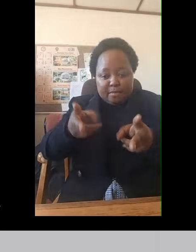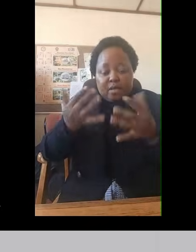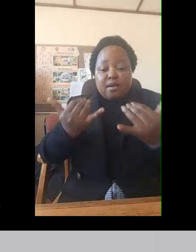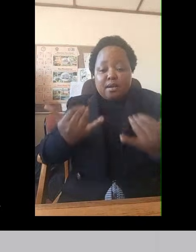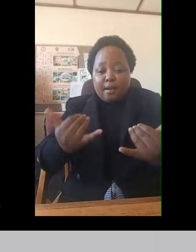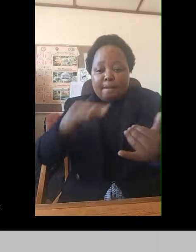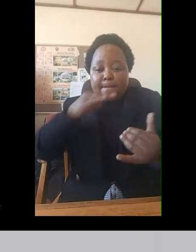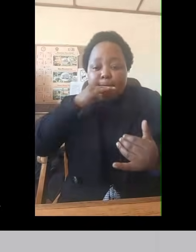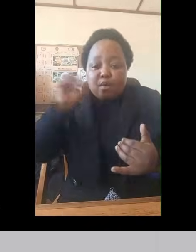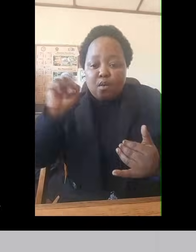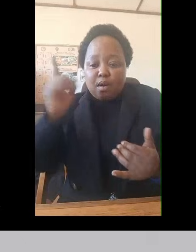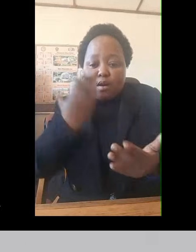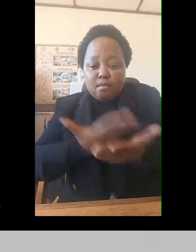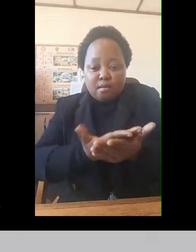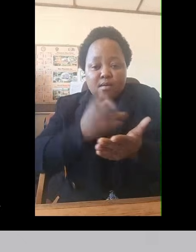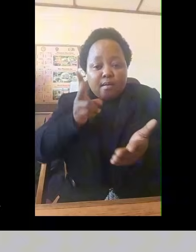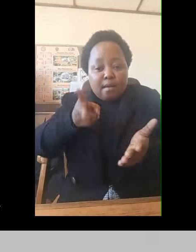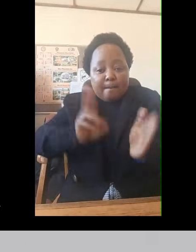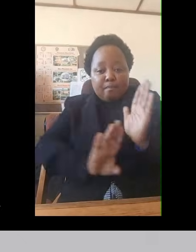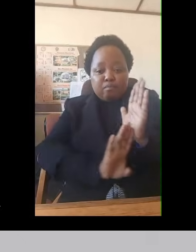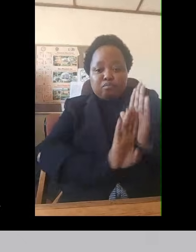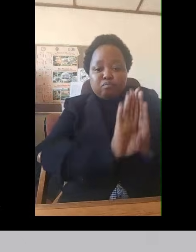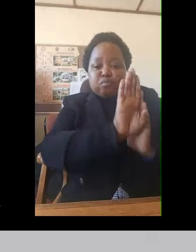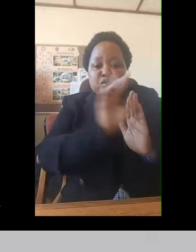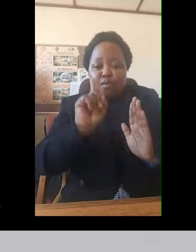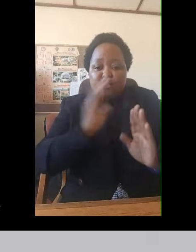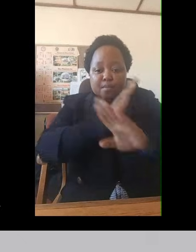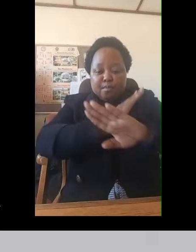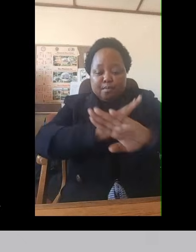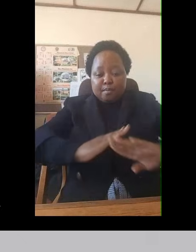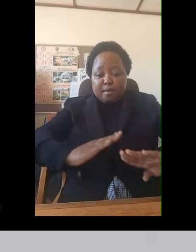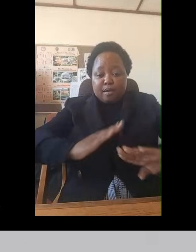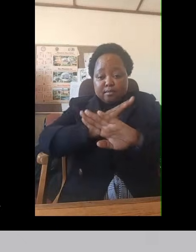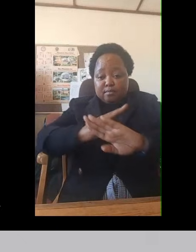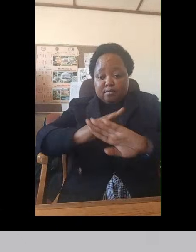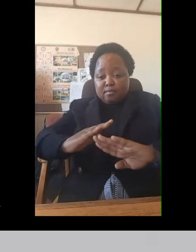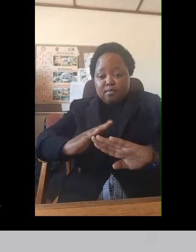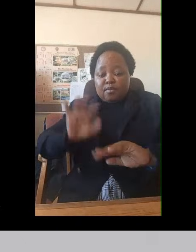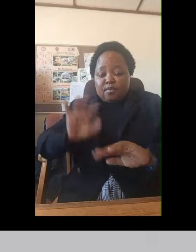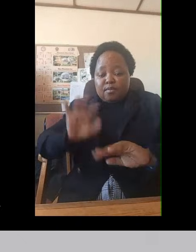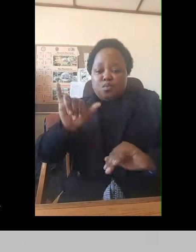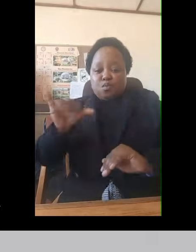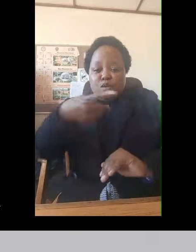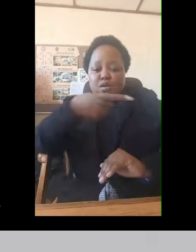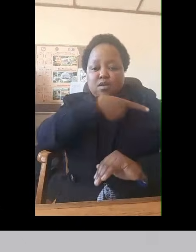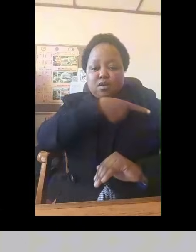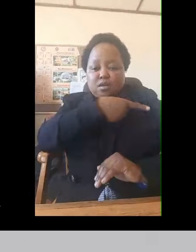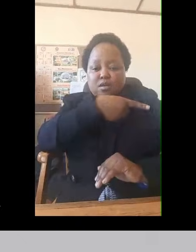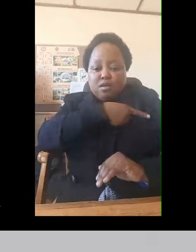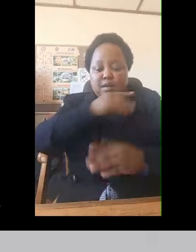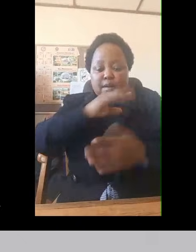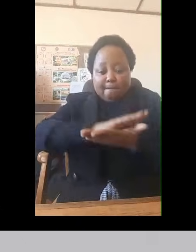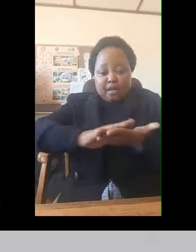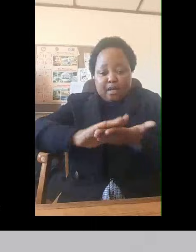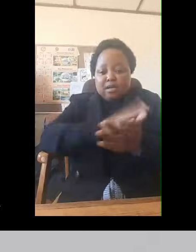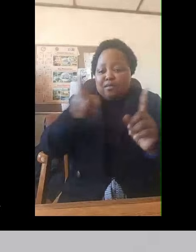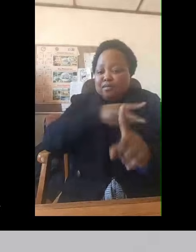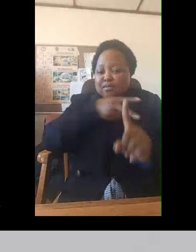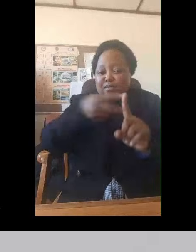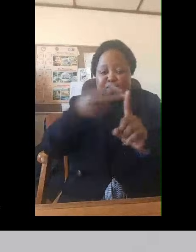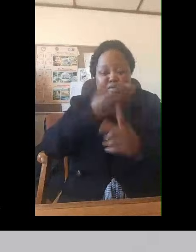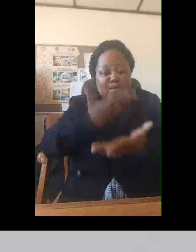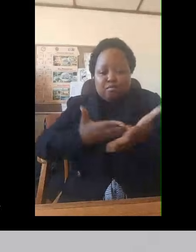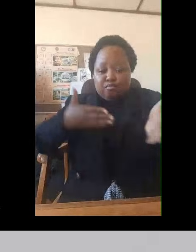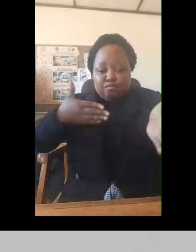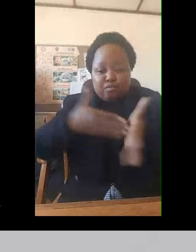improve the space and the ecosystem for GBV not to survive. Hence, the intentions